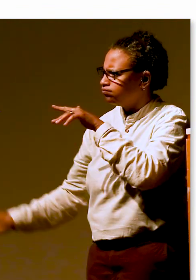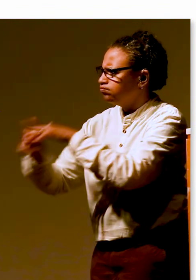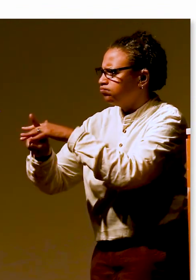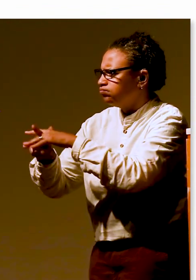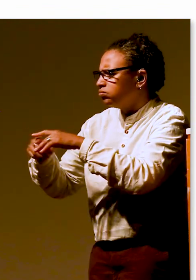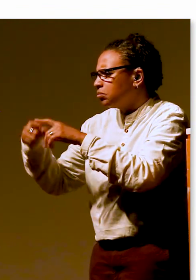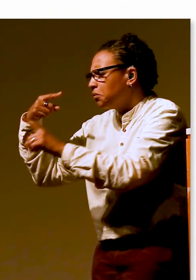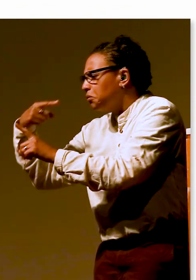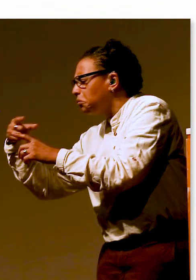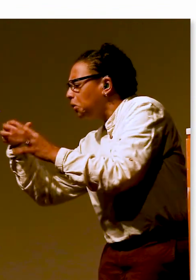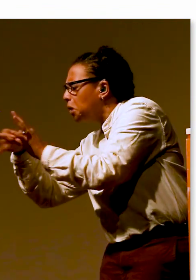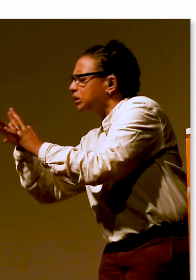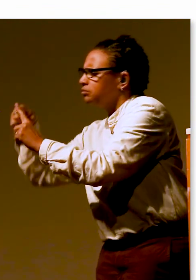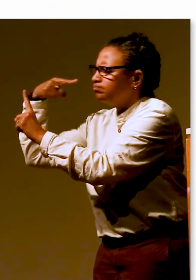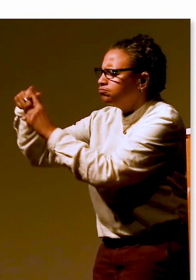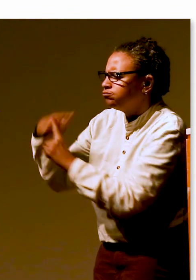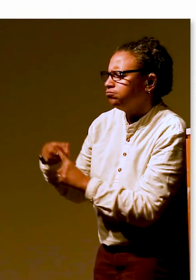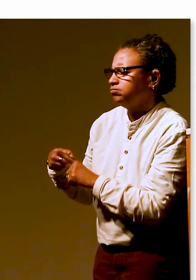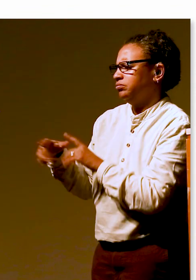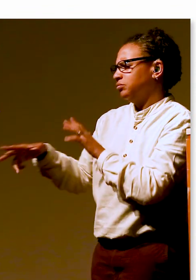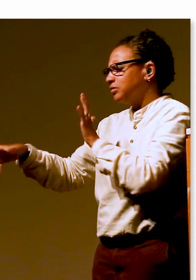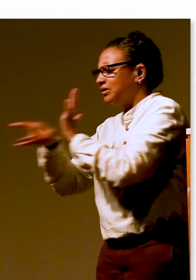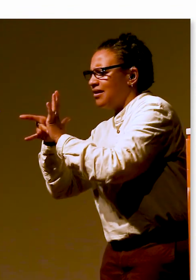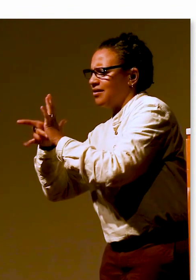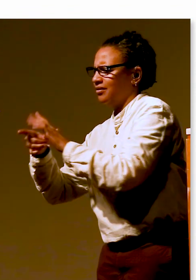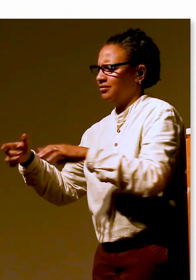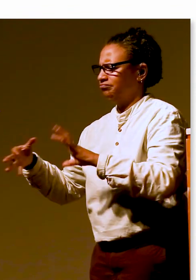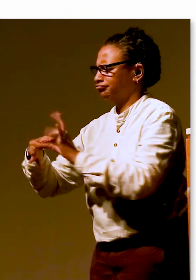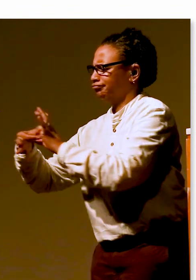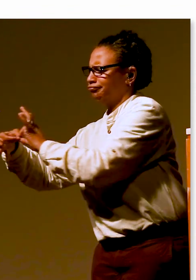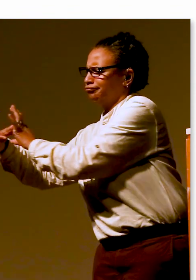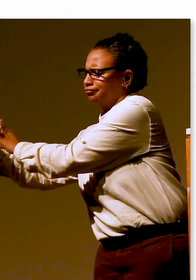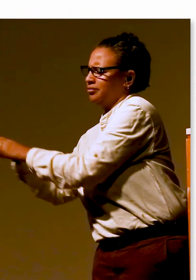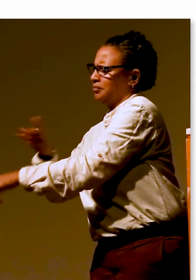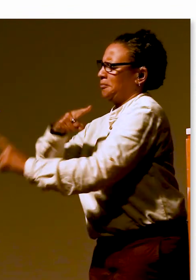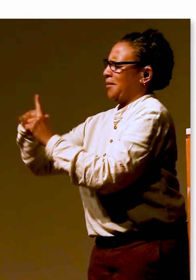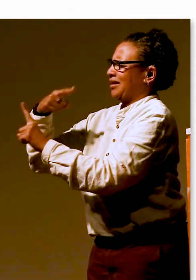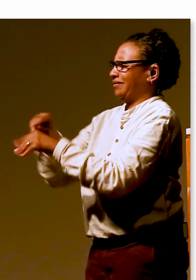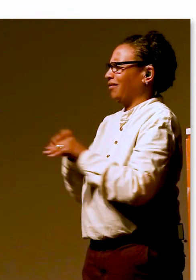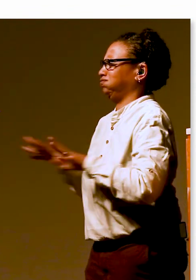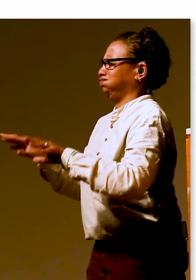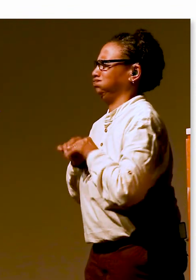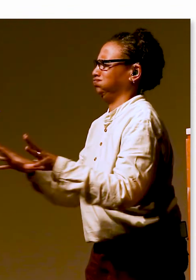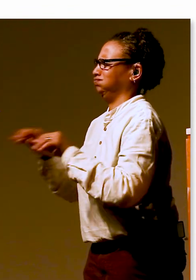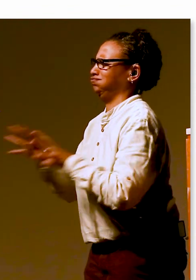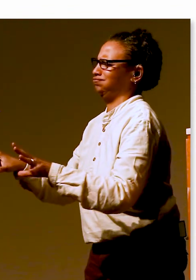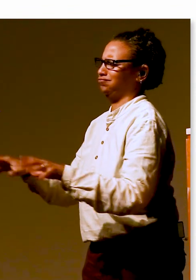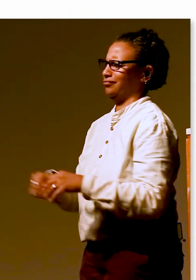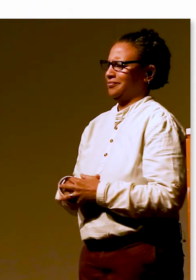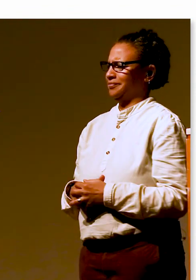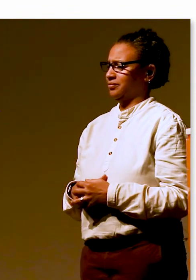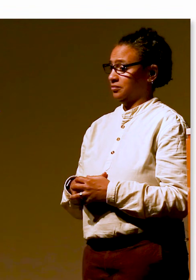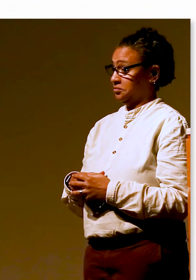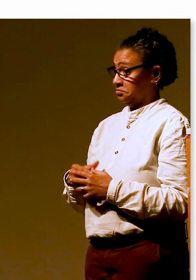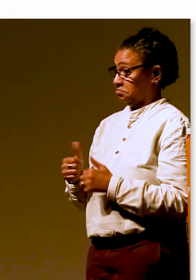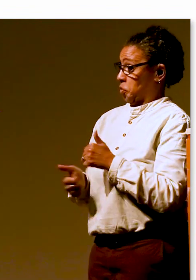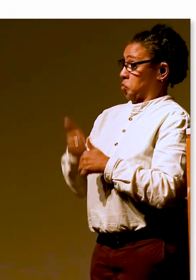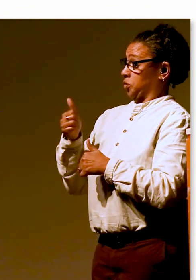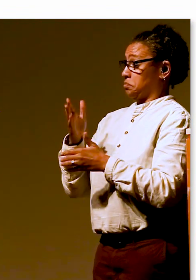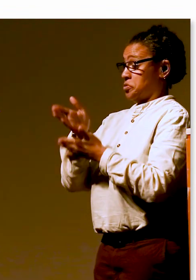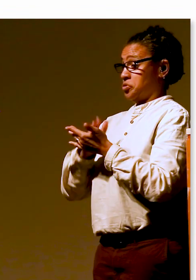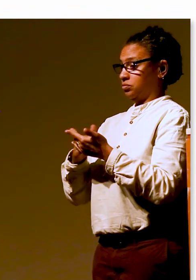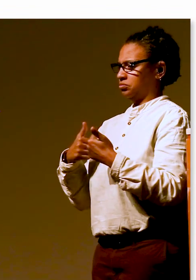energy. But yeah, for the most part, I've been trying to, I think I've been able to be relatively true to who I